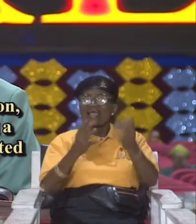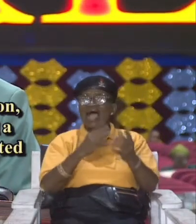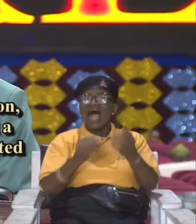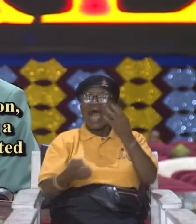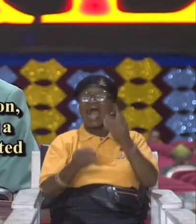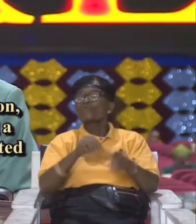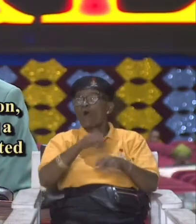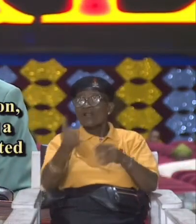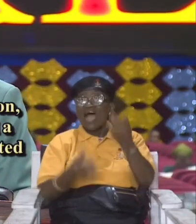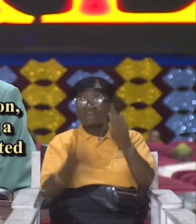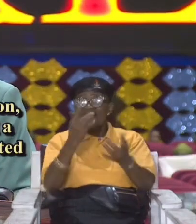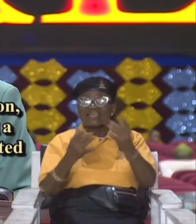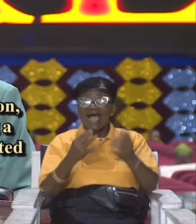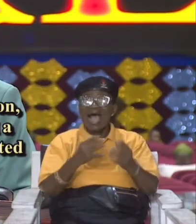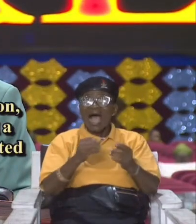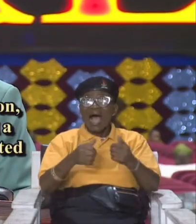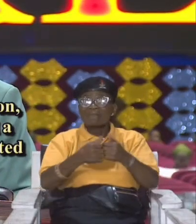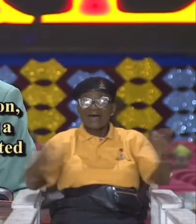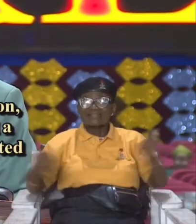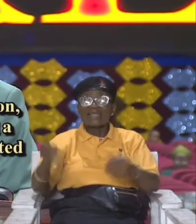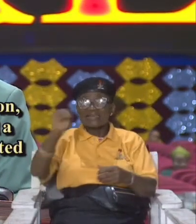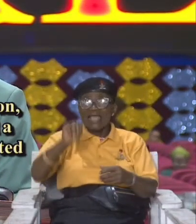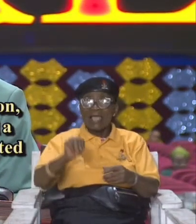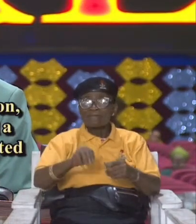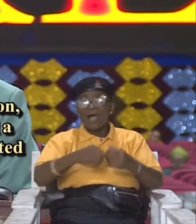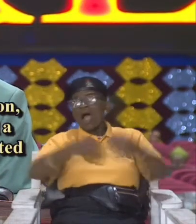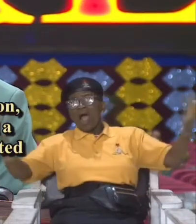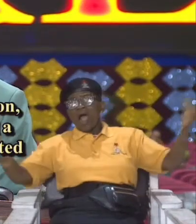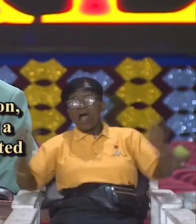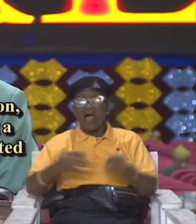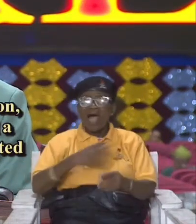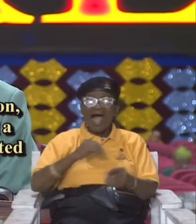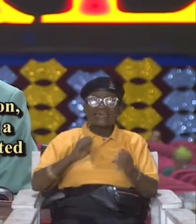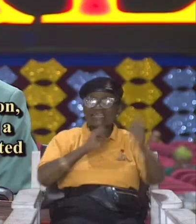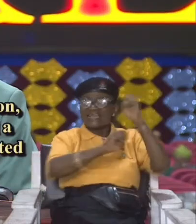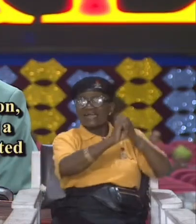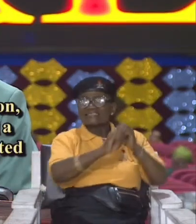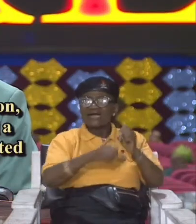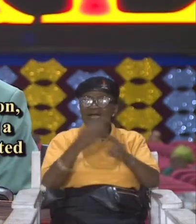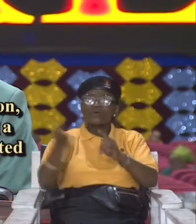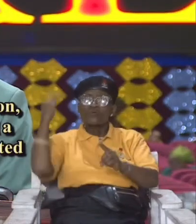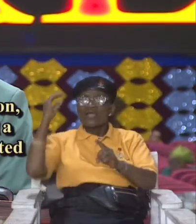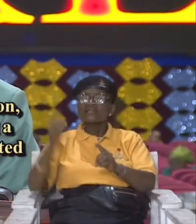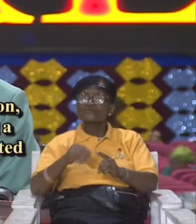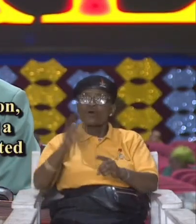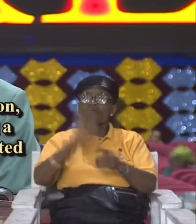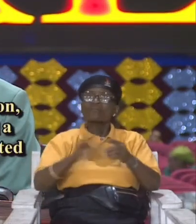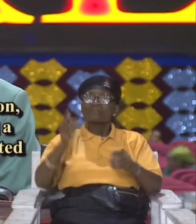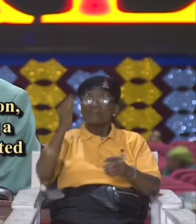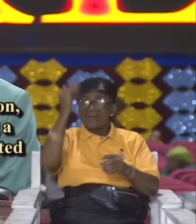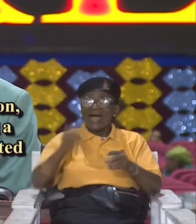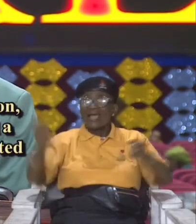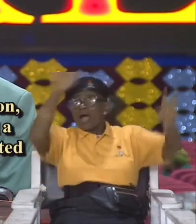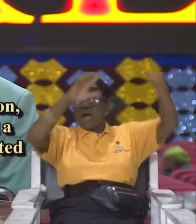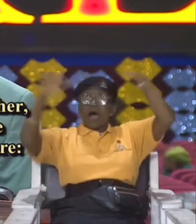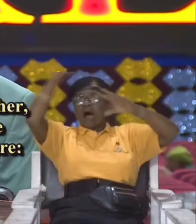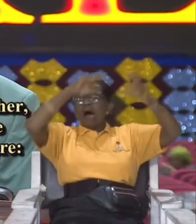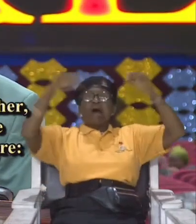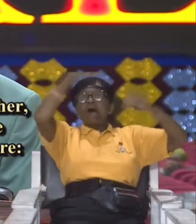fire, and parted them both asunder, and Elijah went up by a wild wind into